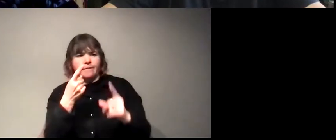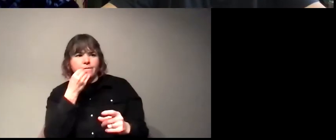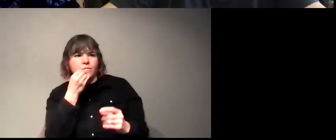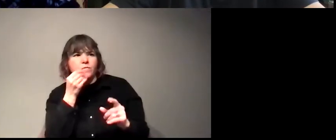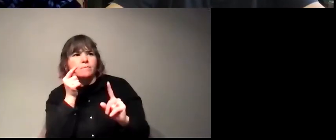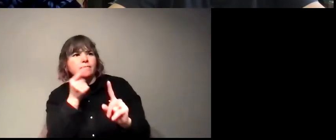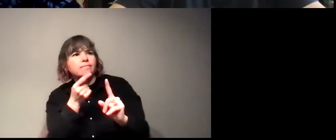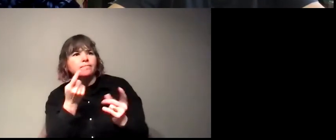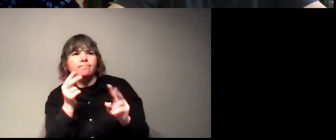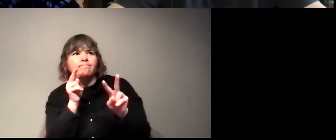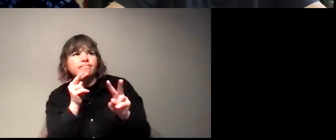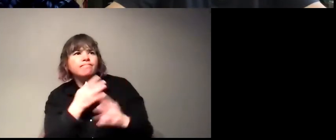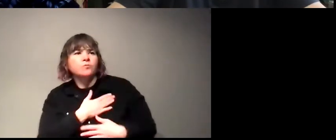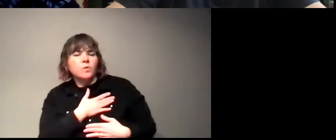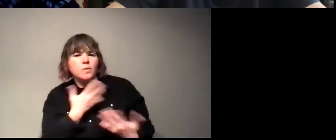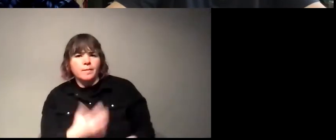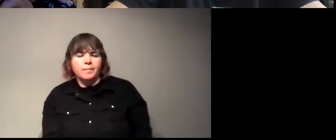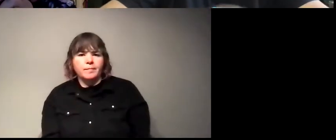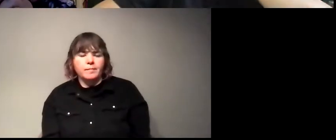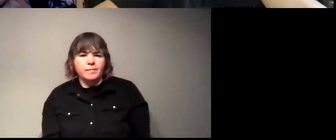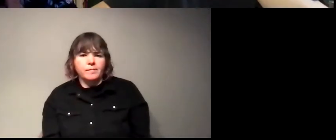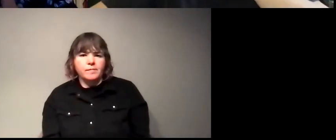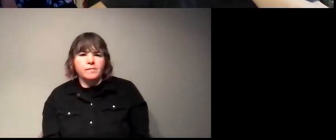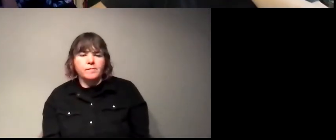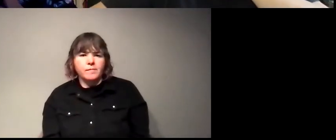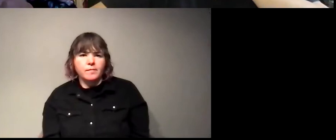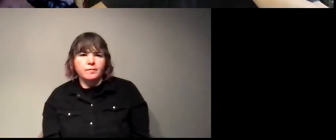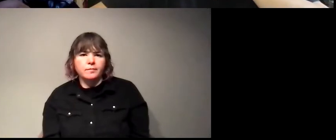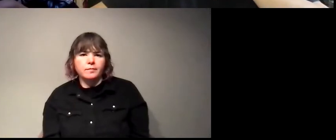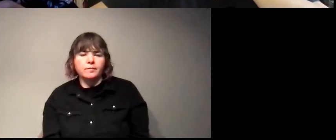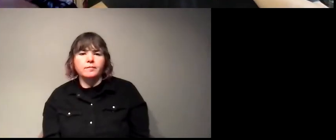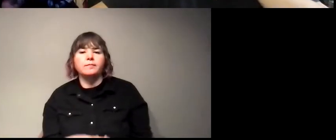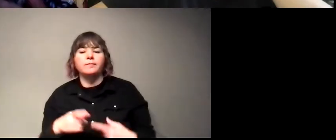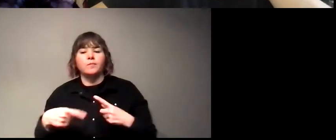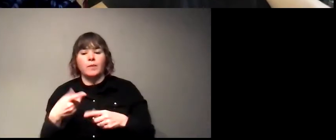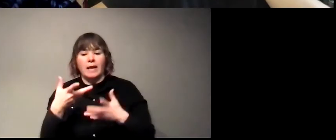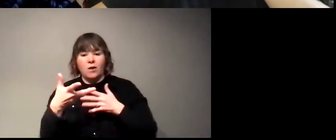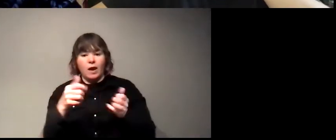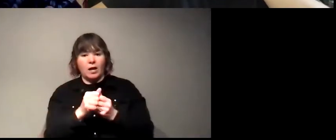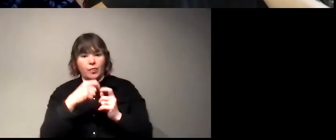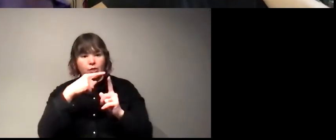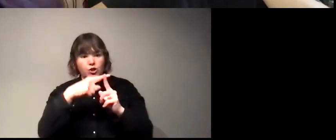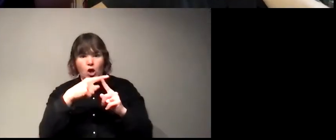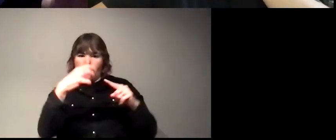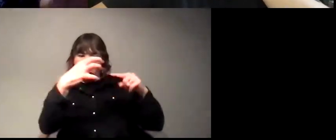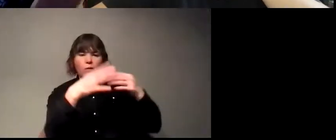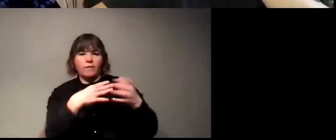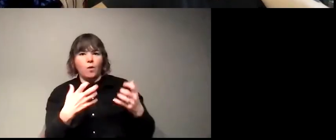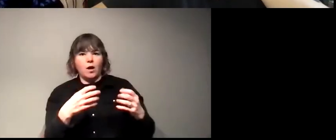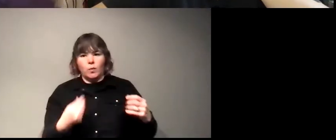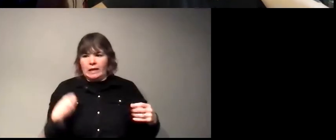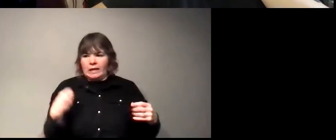want? What things does it enjoy? And when it interacts with the target the way you want it to, you give it that